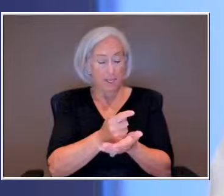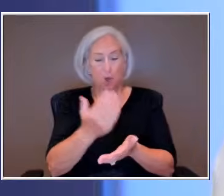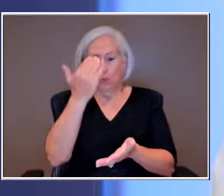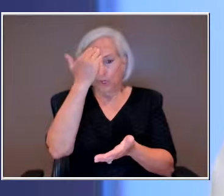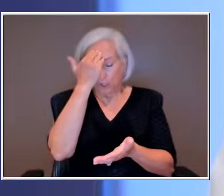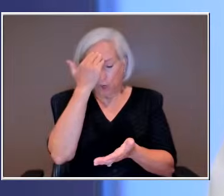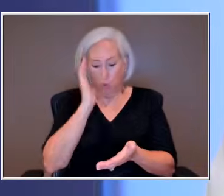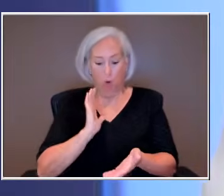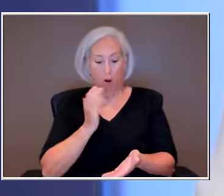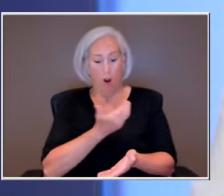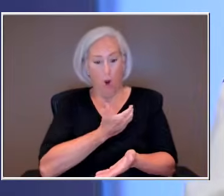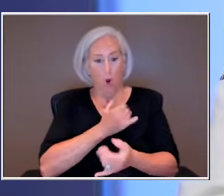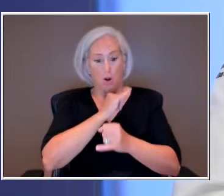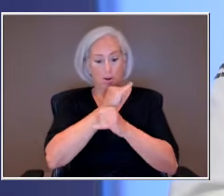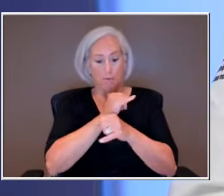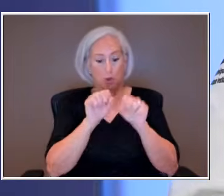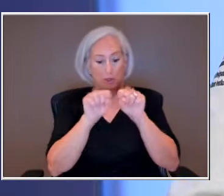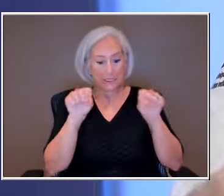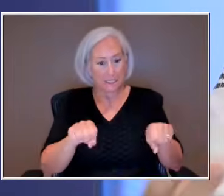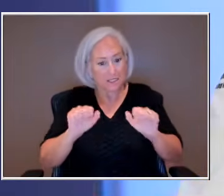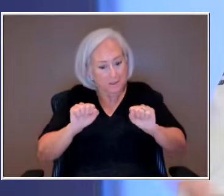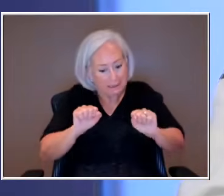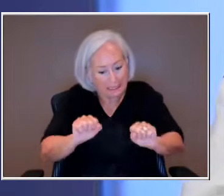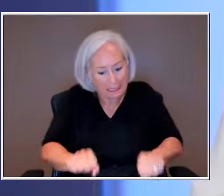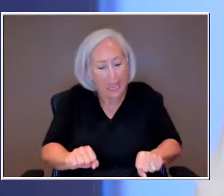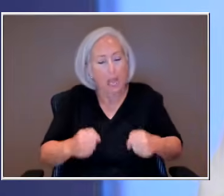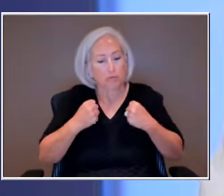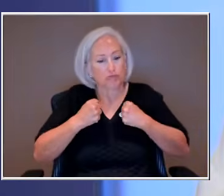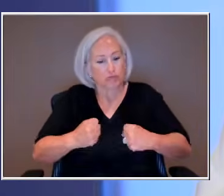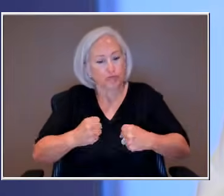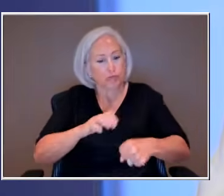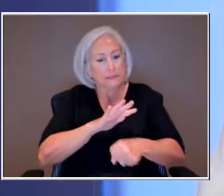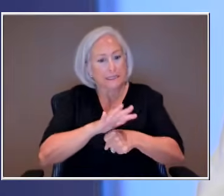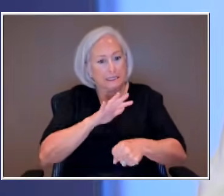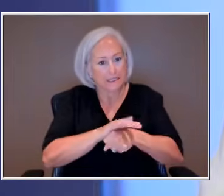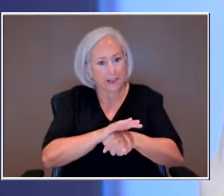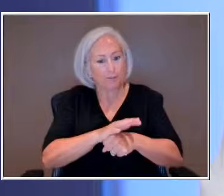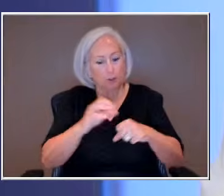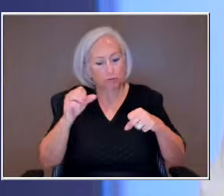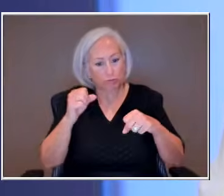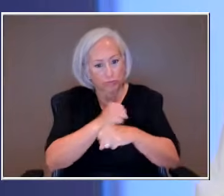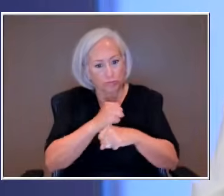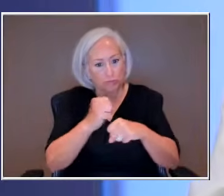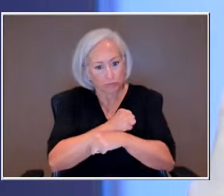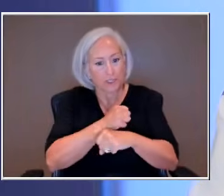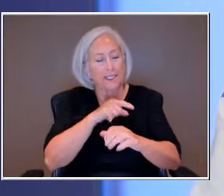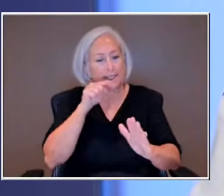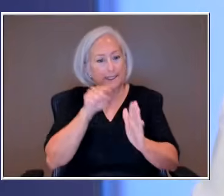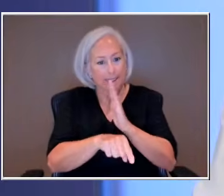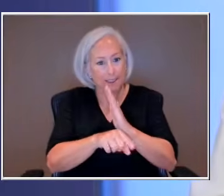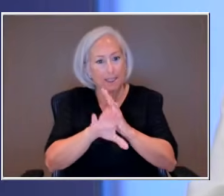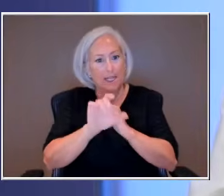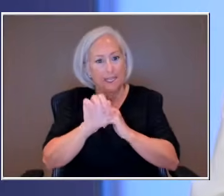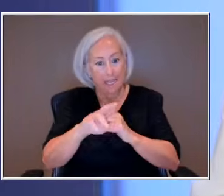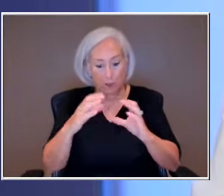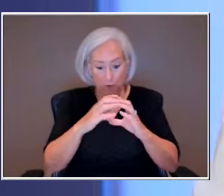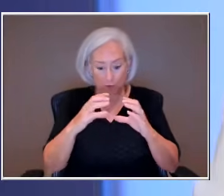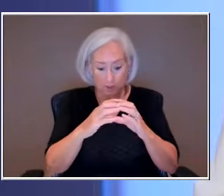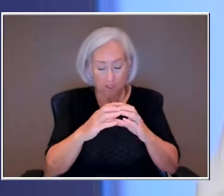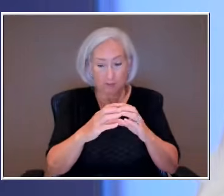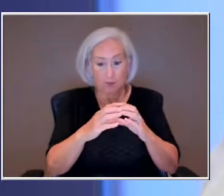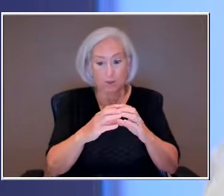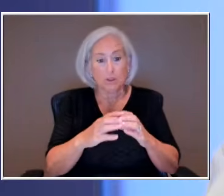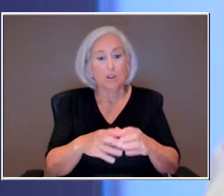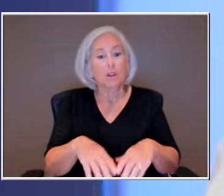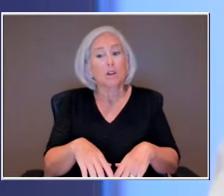to kill these cancer cells, whether it's directly or indirectly. And we found out that the immune system, whether it's your T cells or other